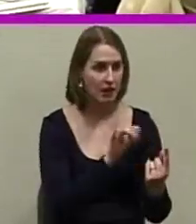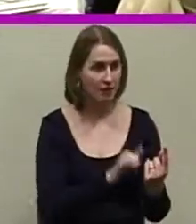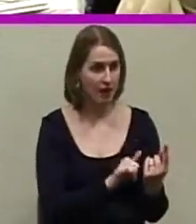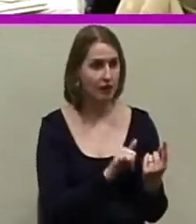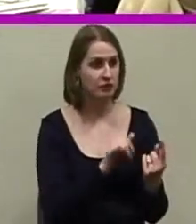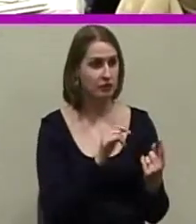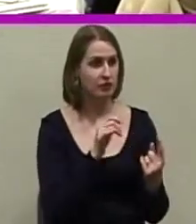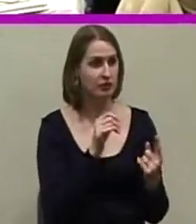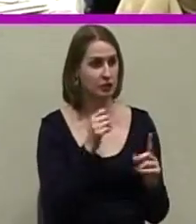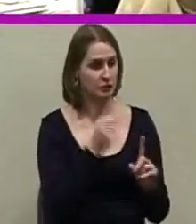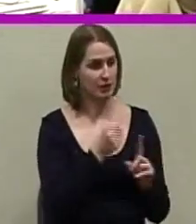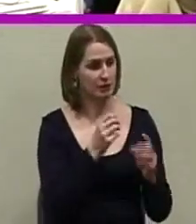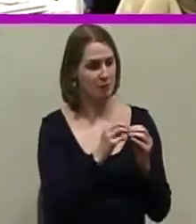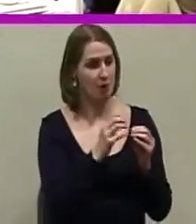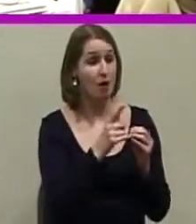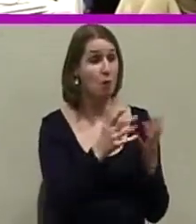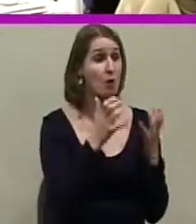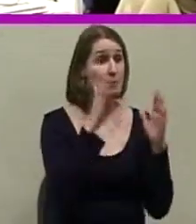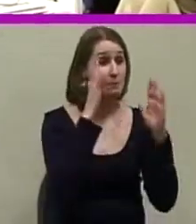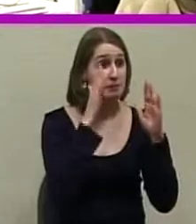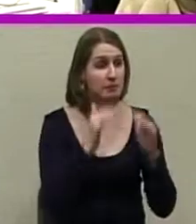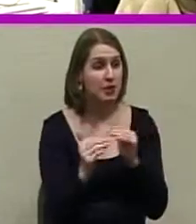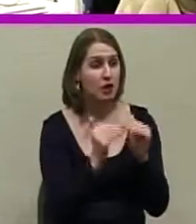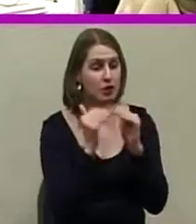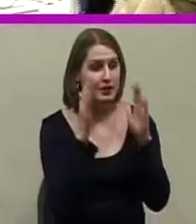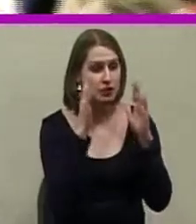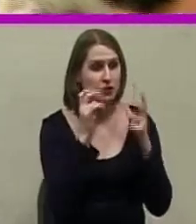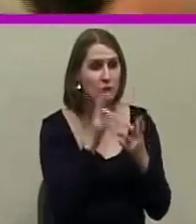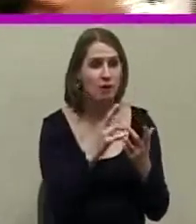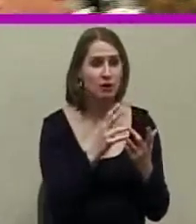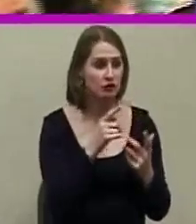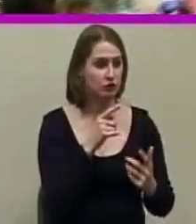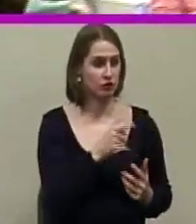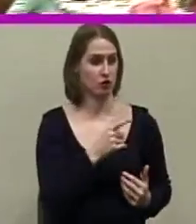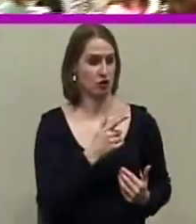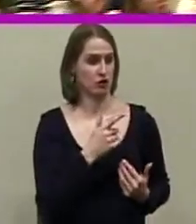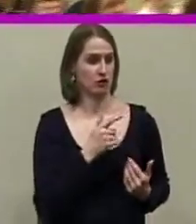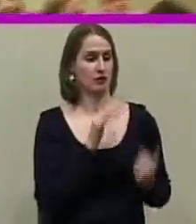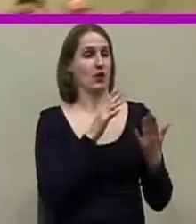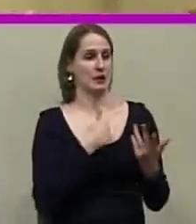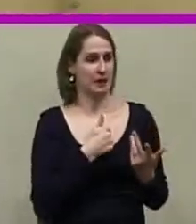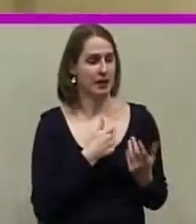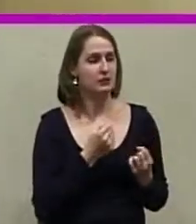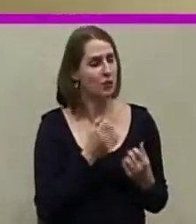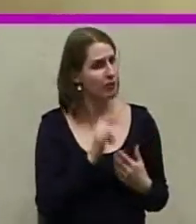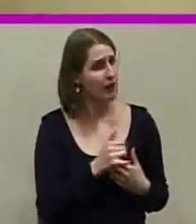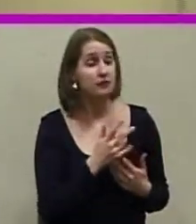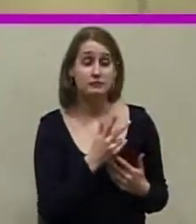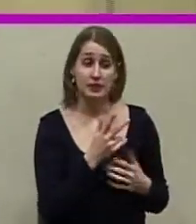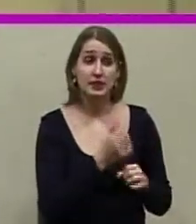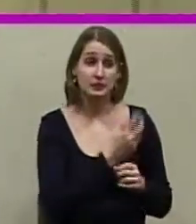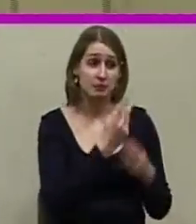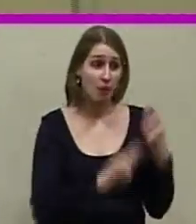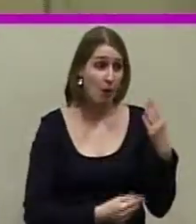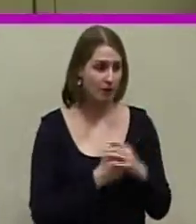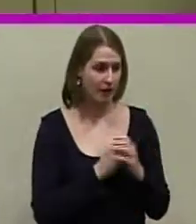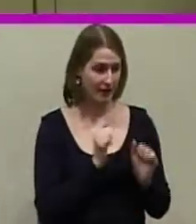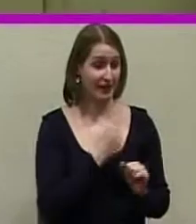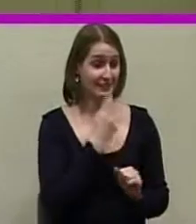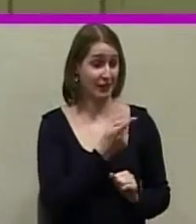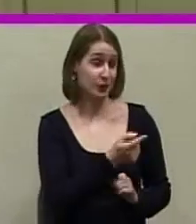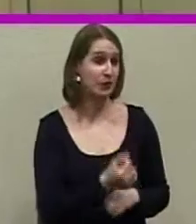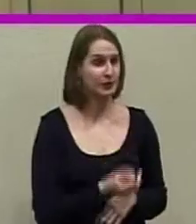or is that triggering, I want to avoid you confronting me, or And it can be both, right? power of interaction? Now, he actually gets both of them. Not only can I tell you,